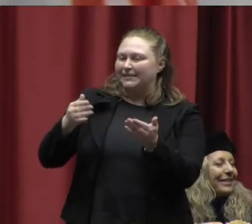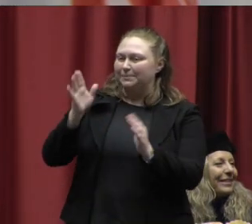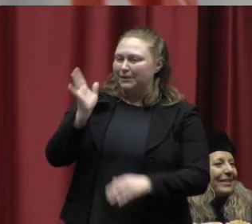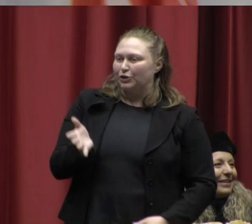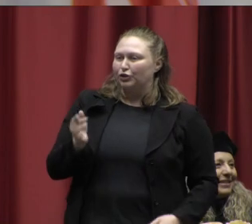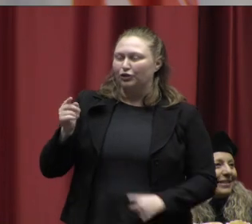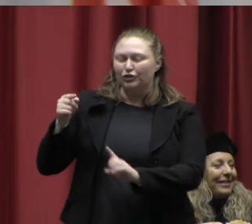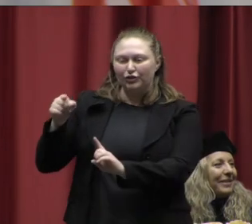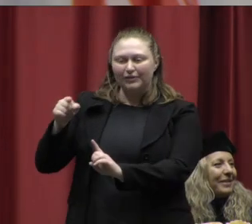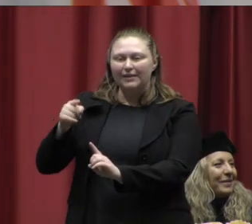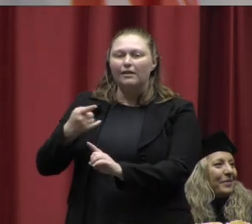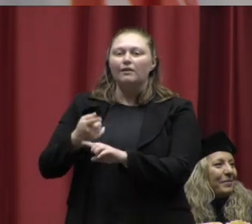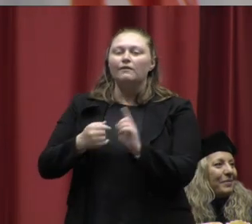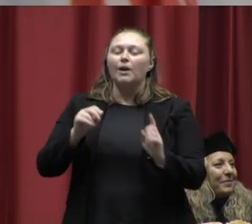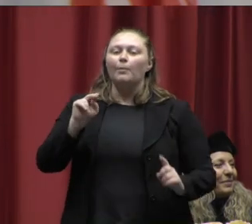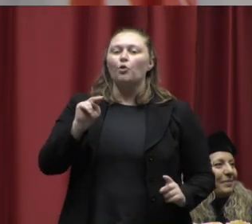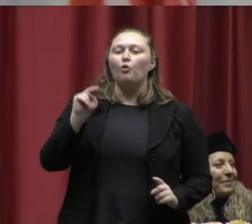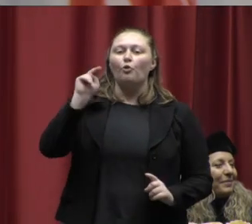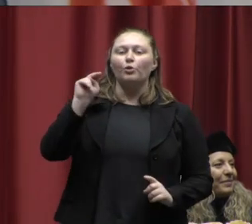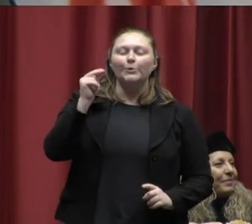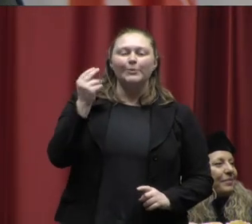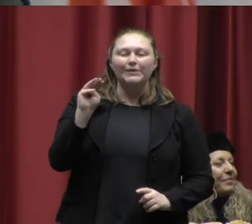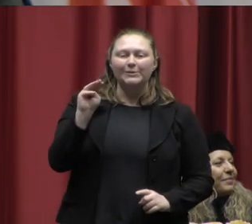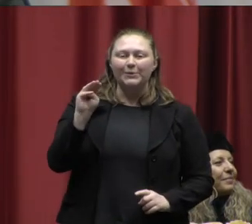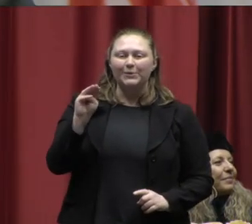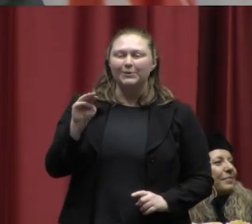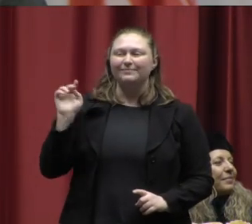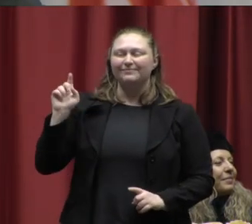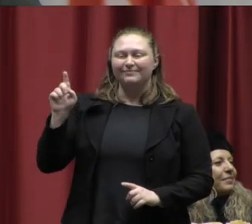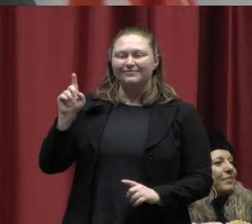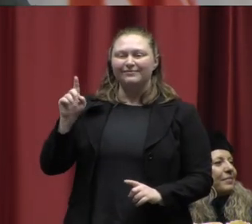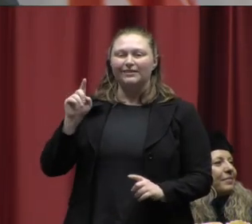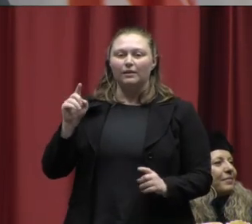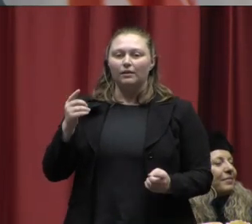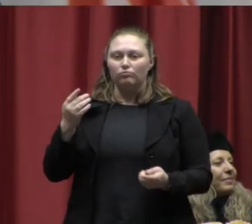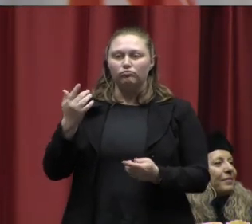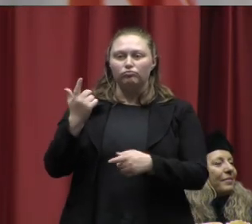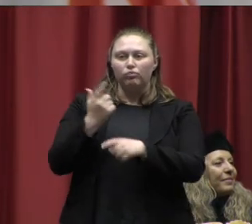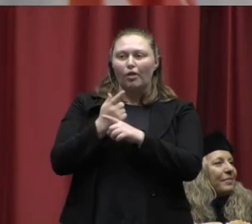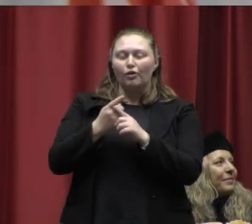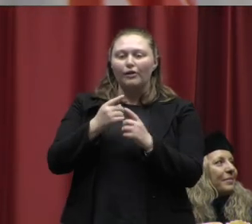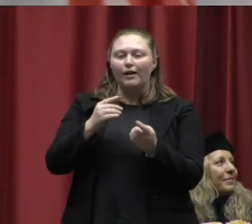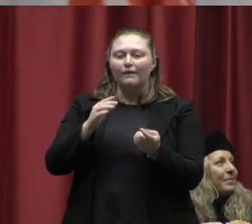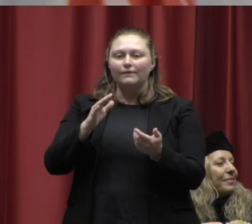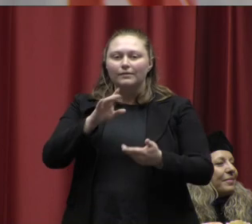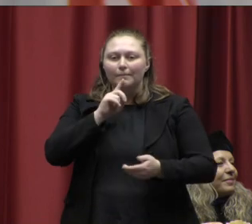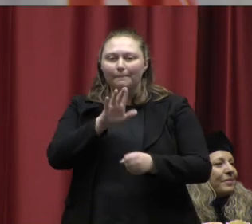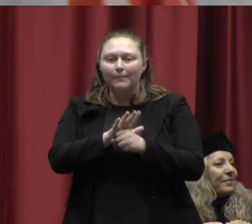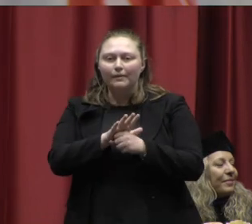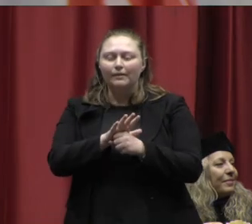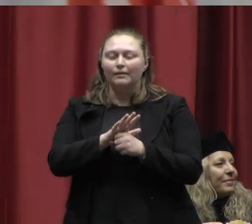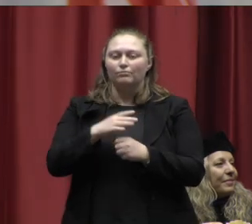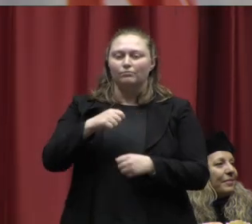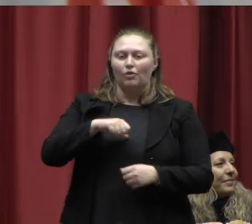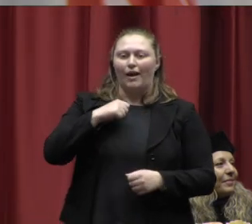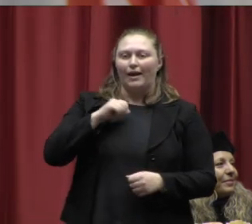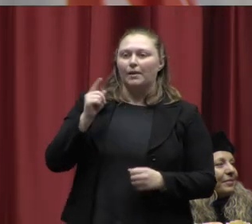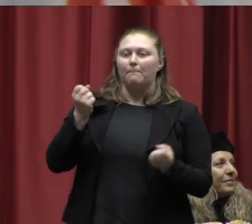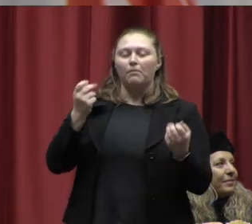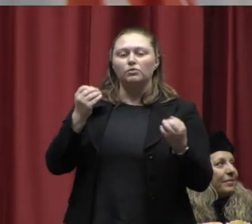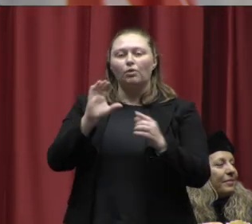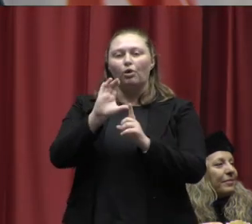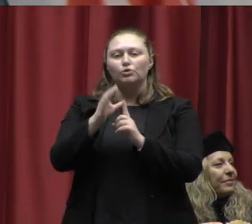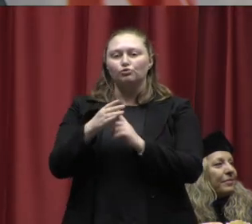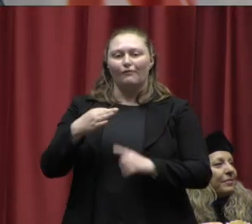Jacob Griego is from Northern New Mexico. He is a brother of Omega Delta Phi, a multicultural